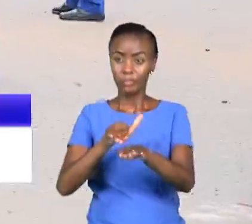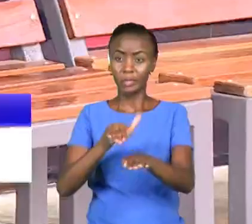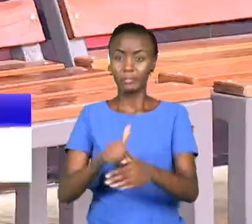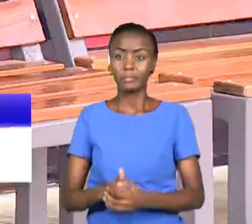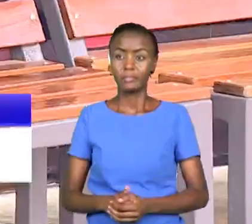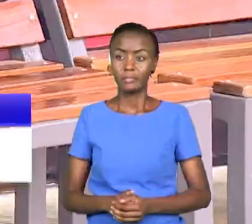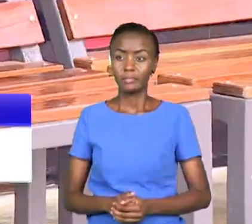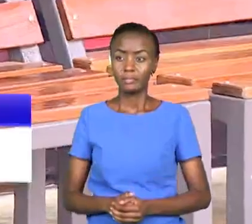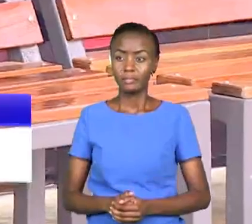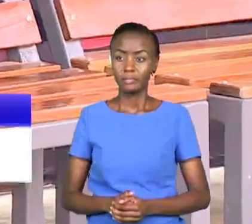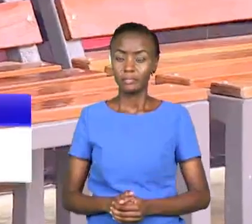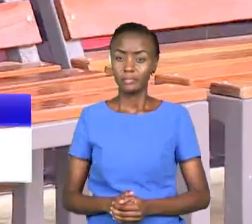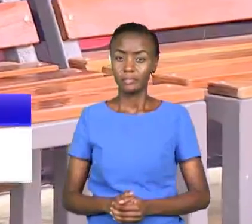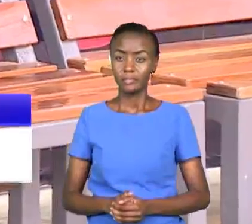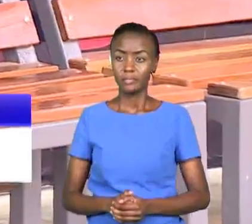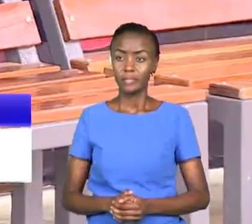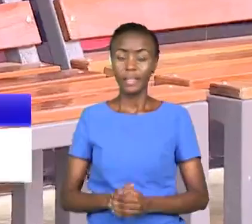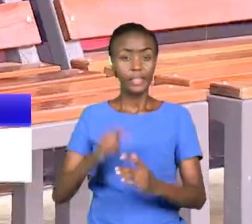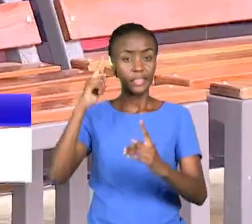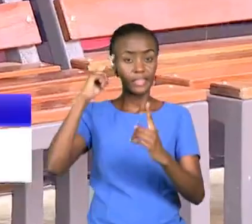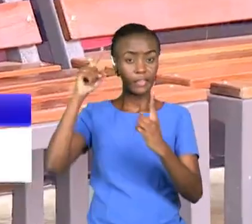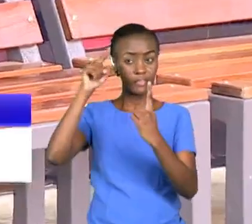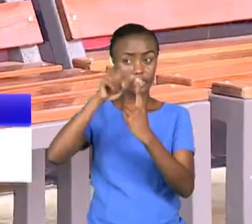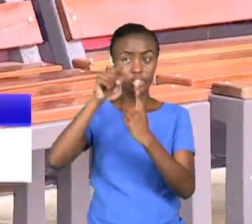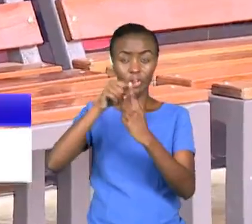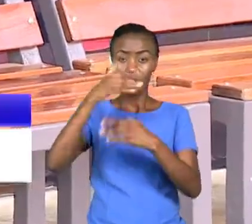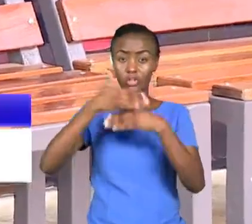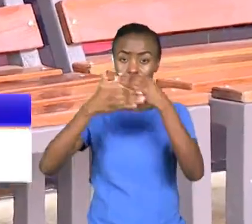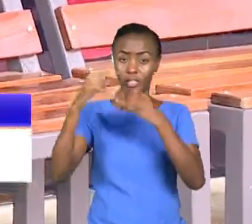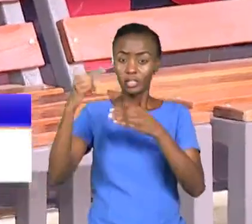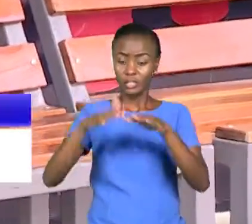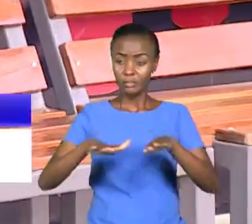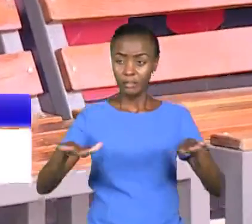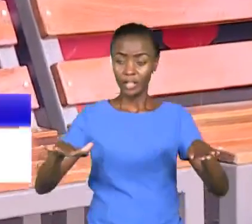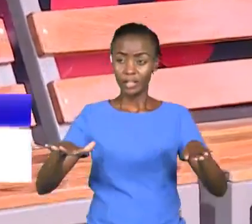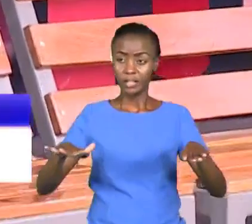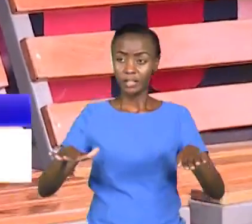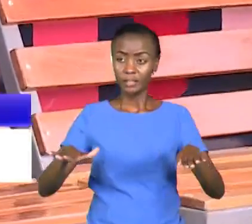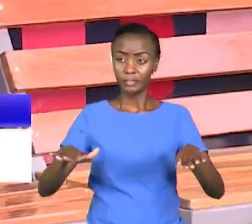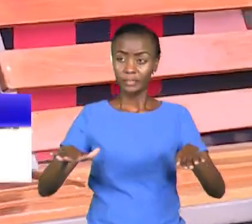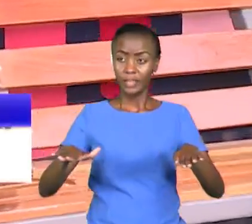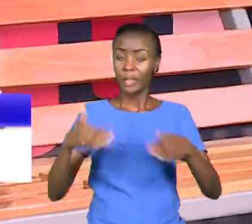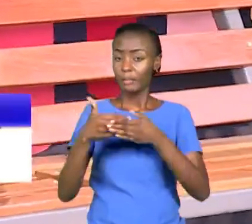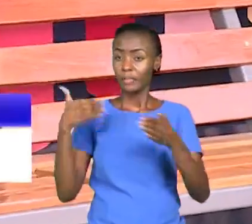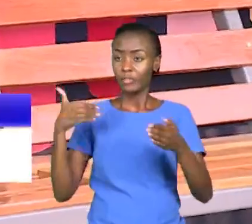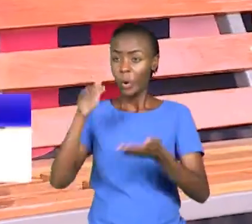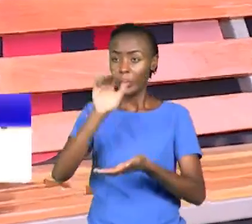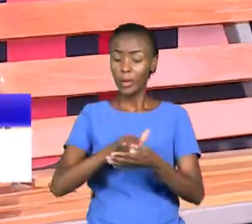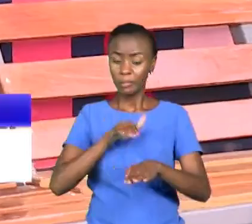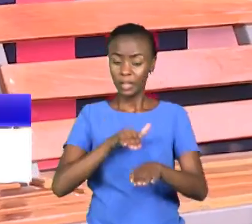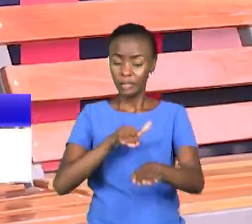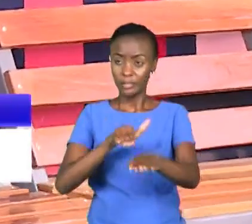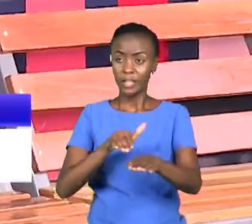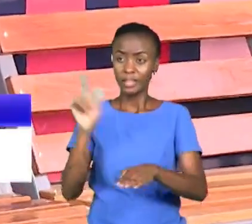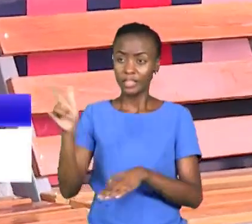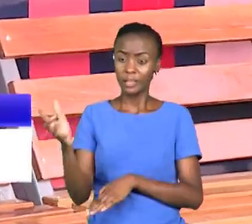sectors. Now, the vision for the construction of Greenpark terminus in Nairobi was to decongest the city. And now both sectors, the